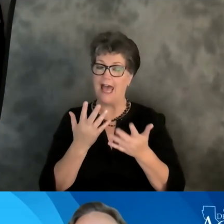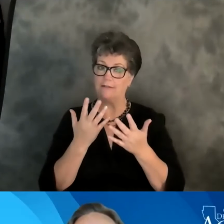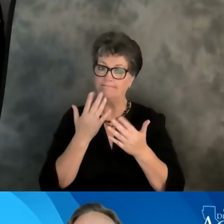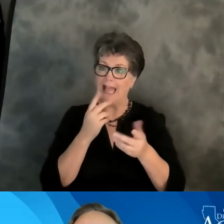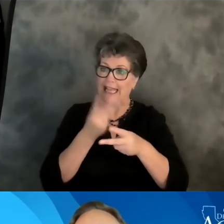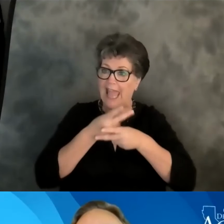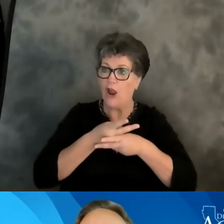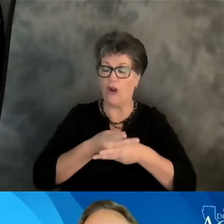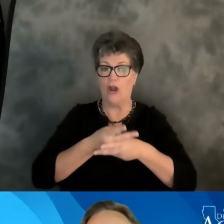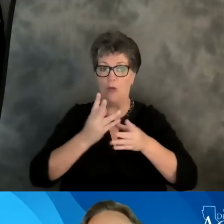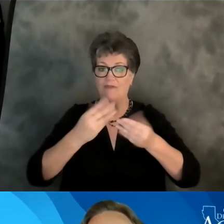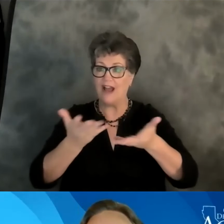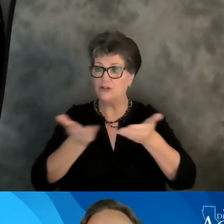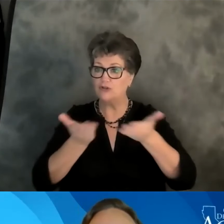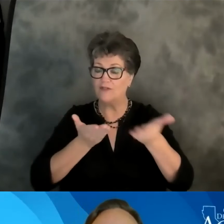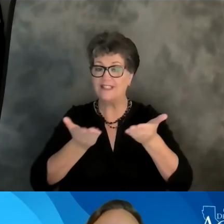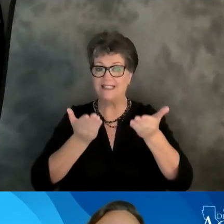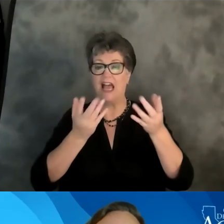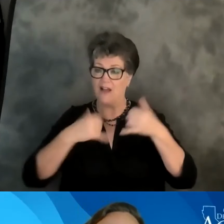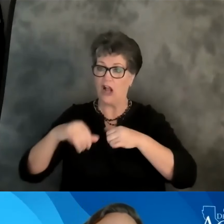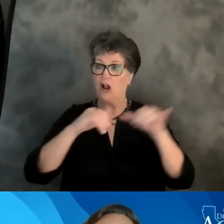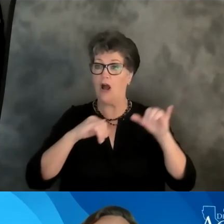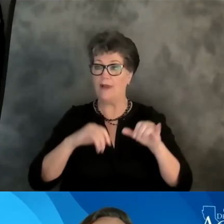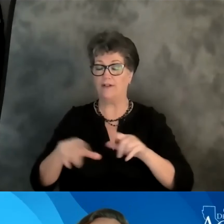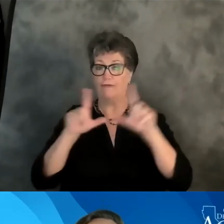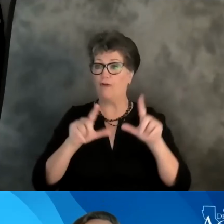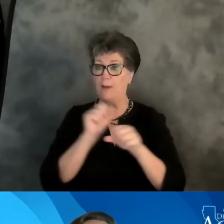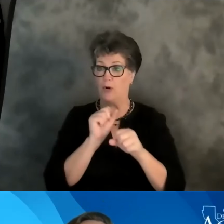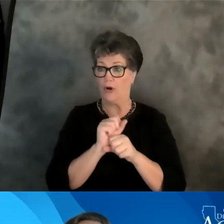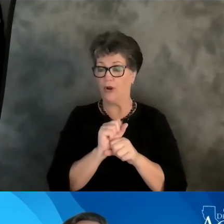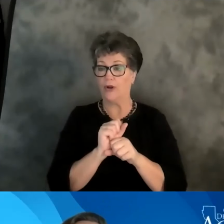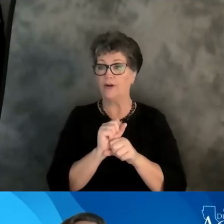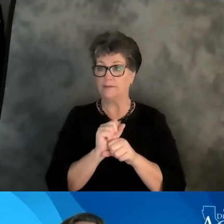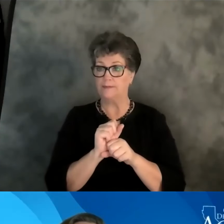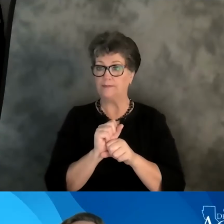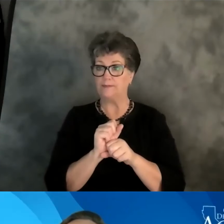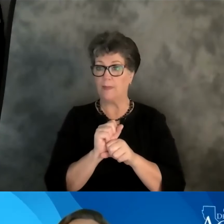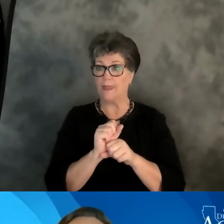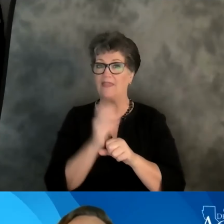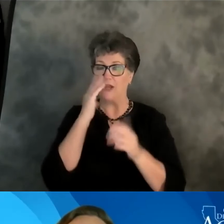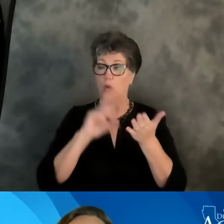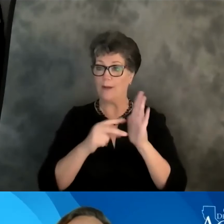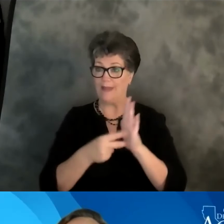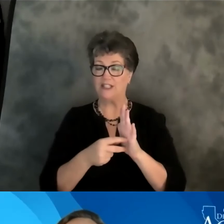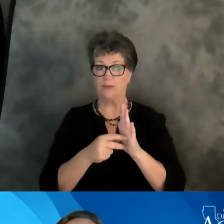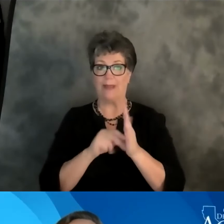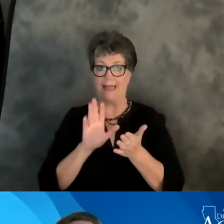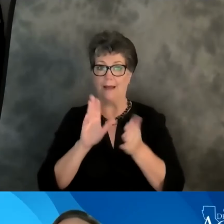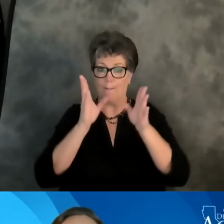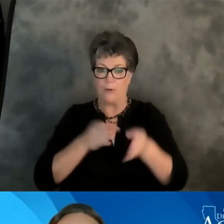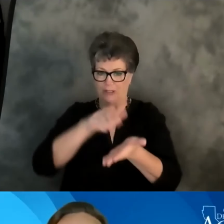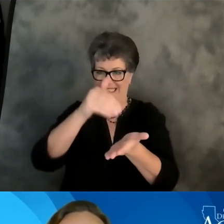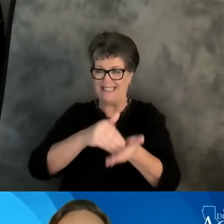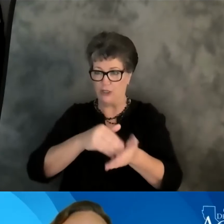delivers services, is coming from a common framework of what it means to be doing person-centered work, to